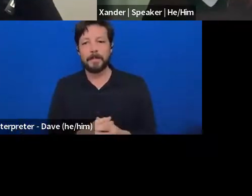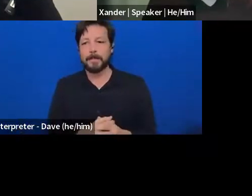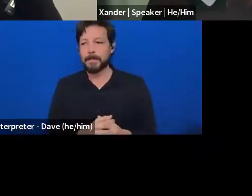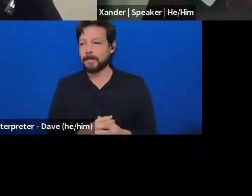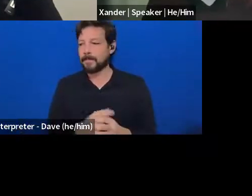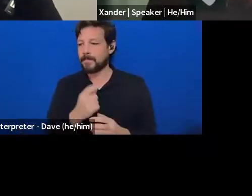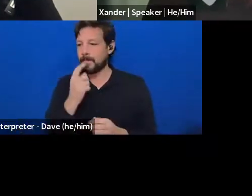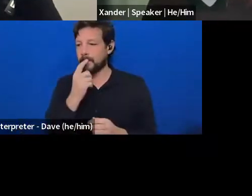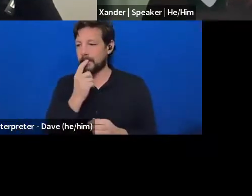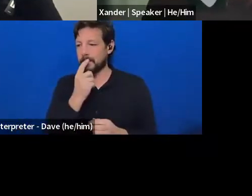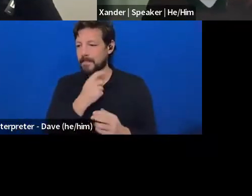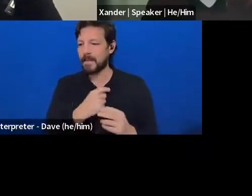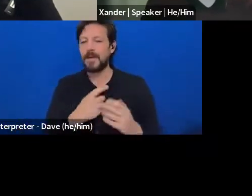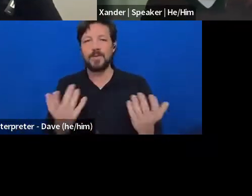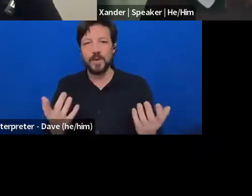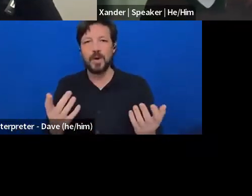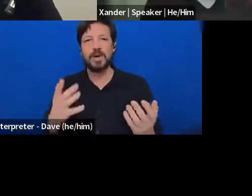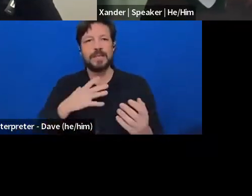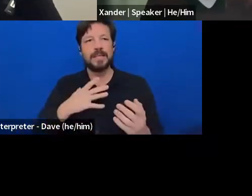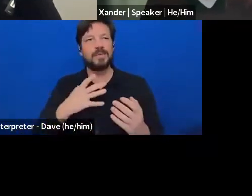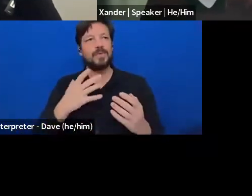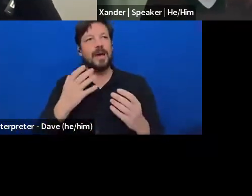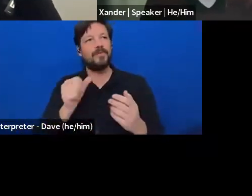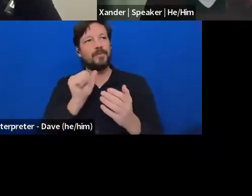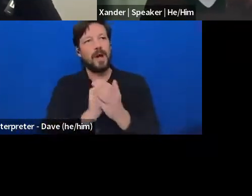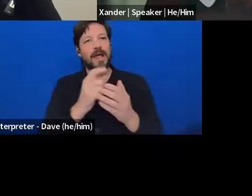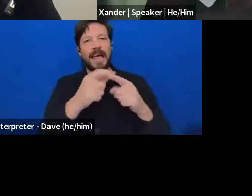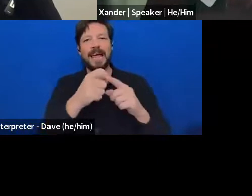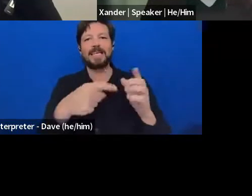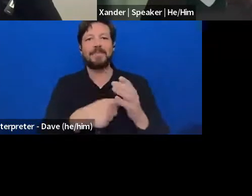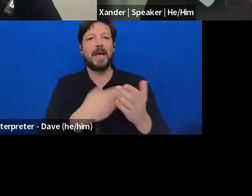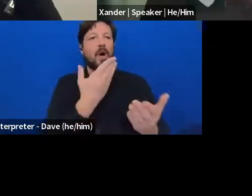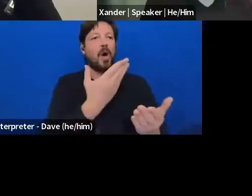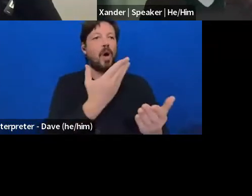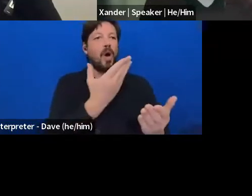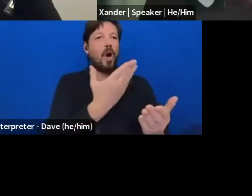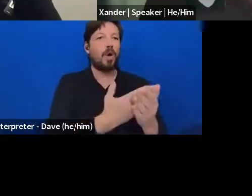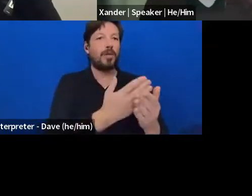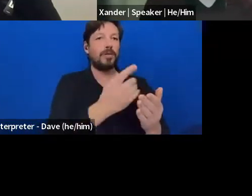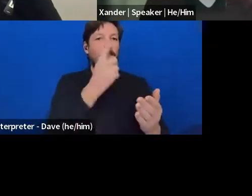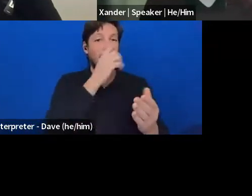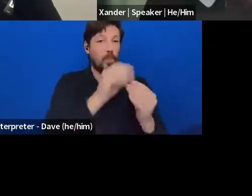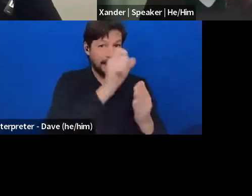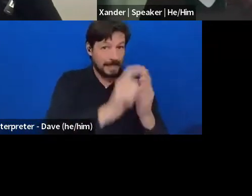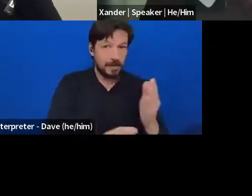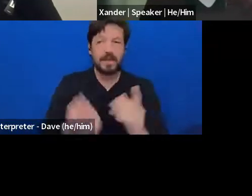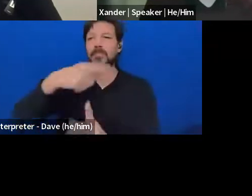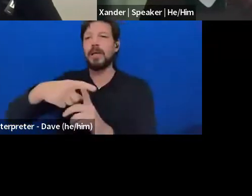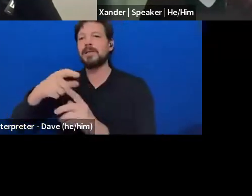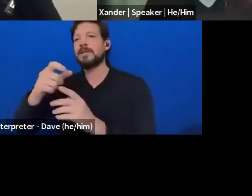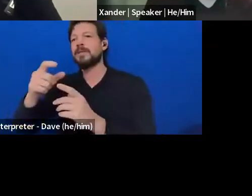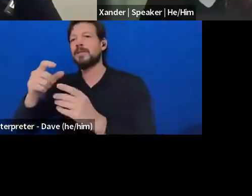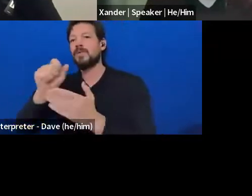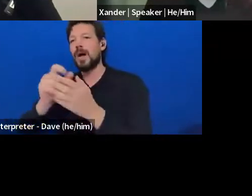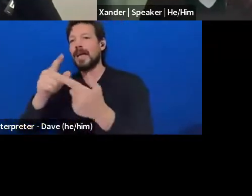with the disability, as well as expectations for the people who you need support from or who you need to advocate